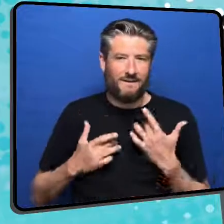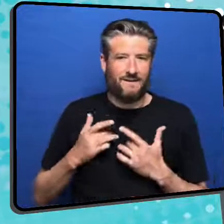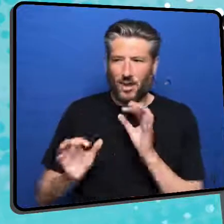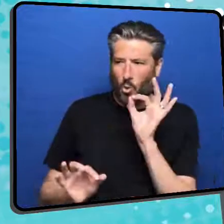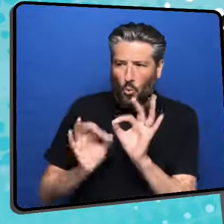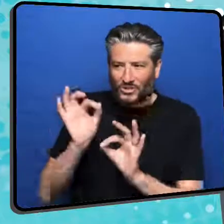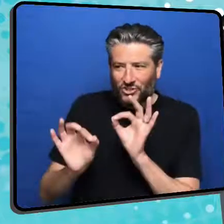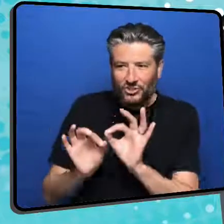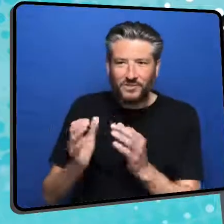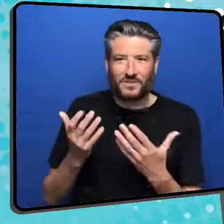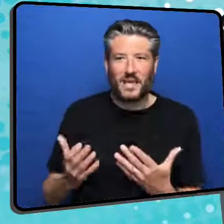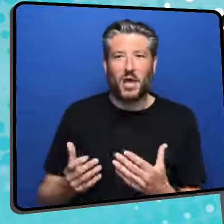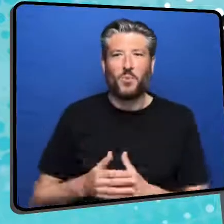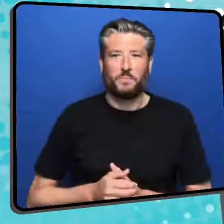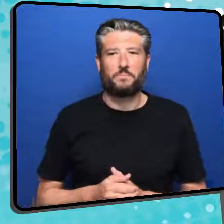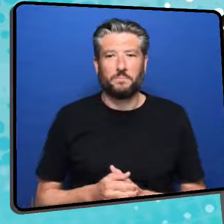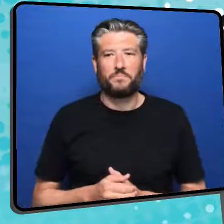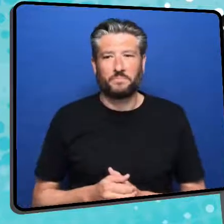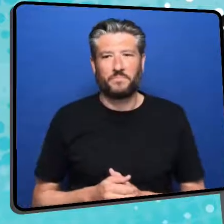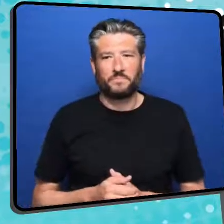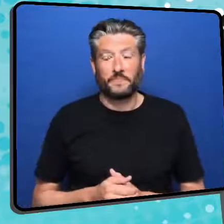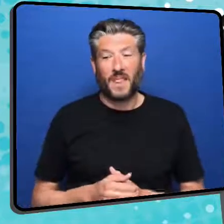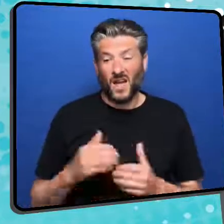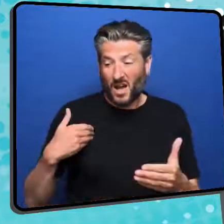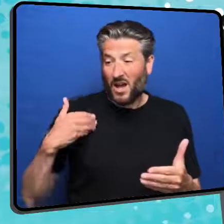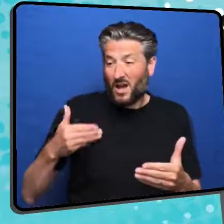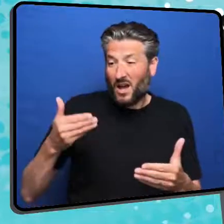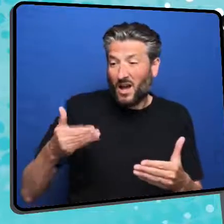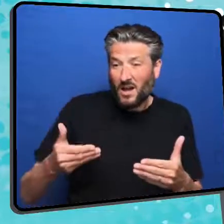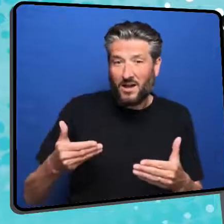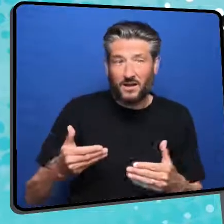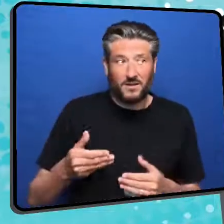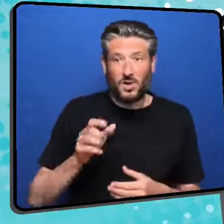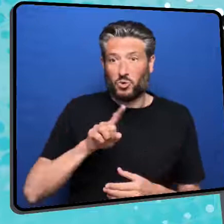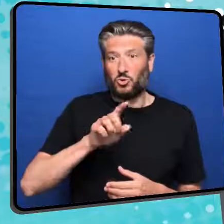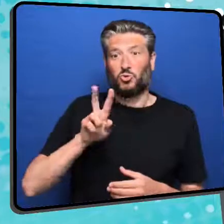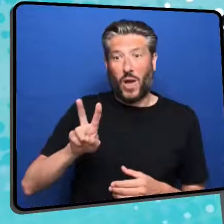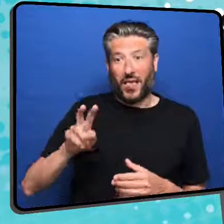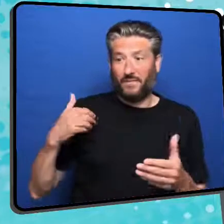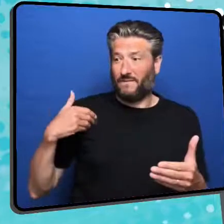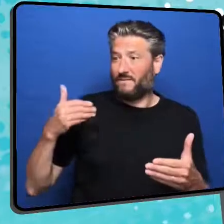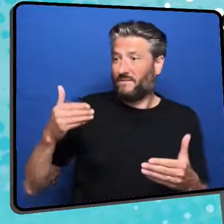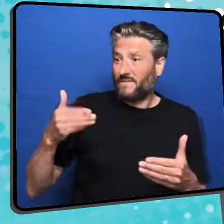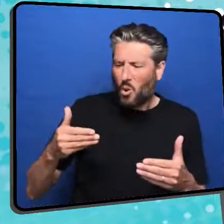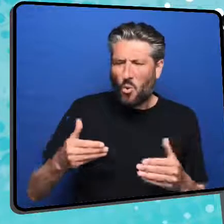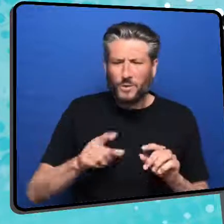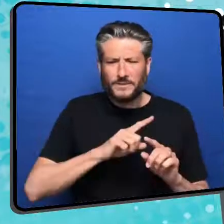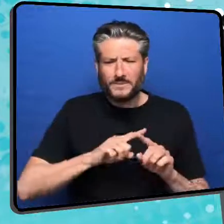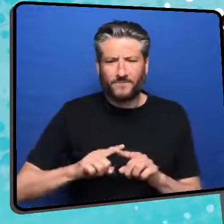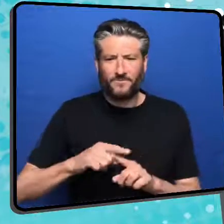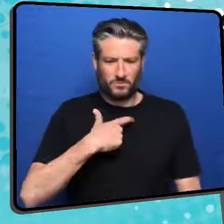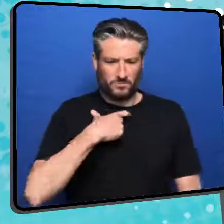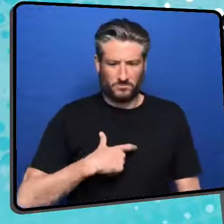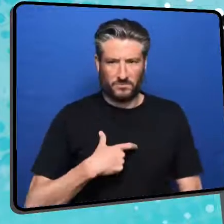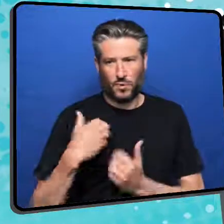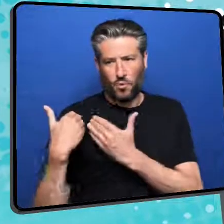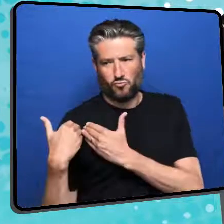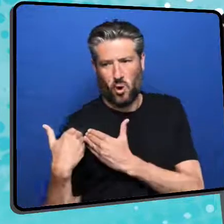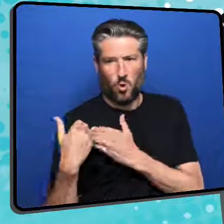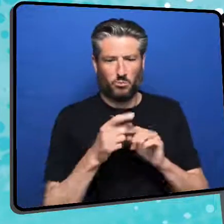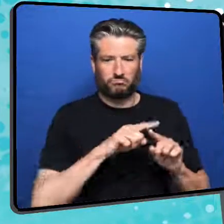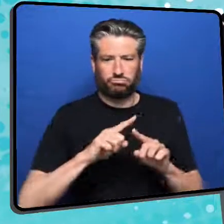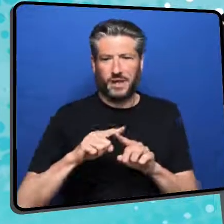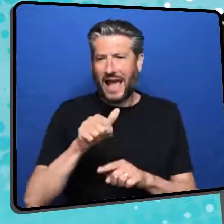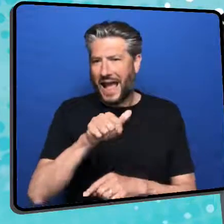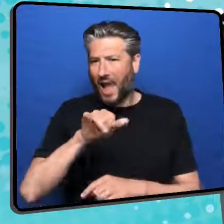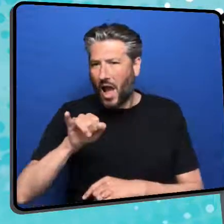that we've covered so many different types of roles, but it works as a team to kind of pull things together to